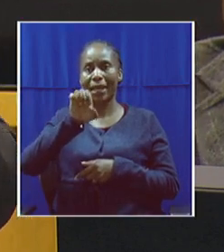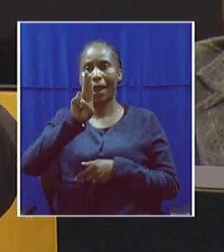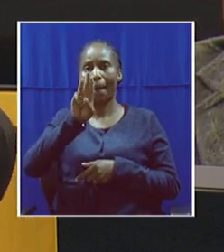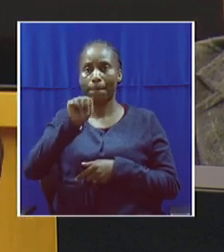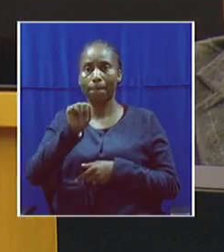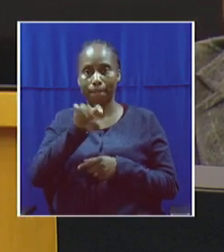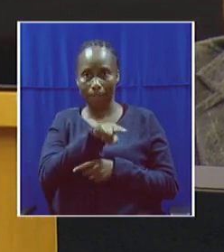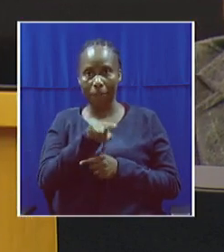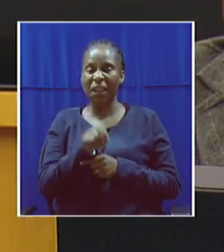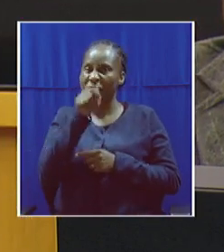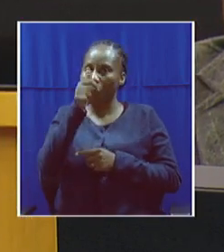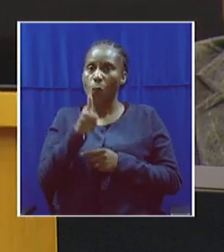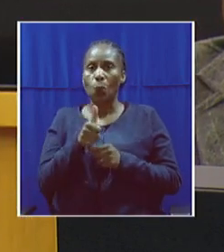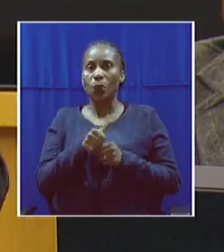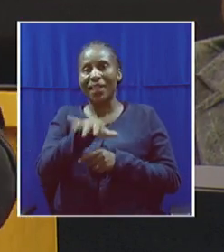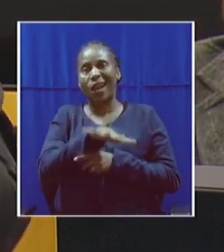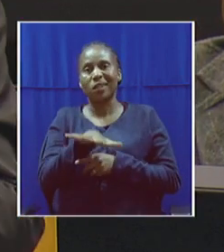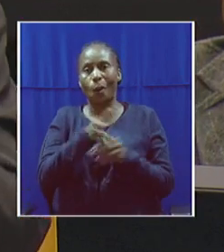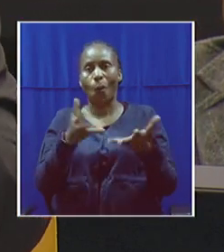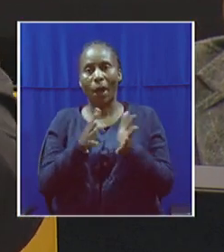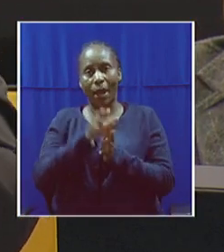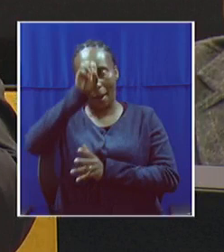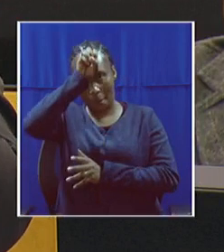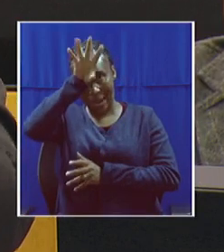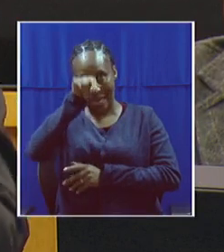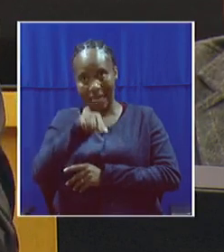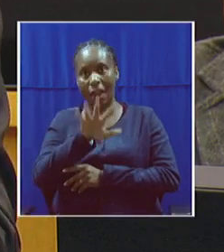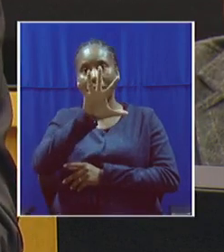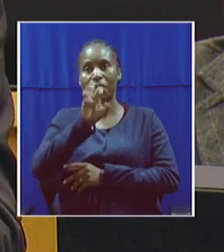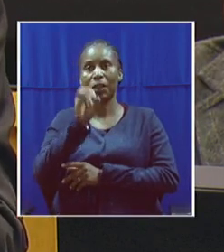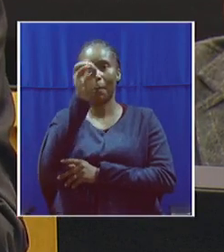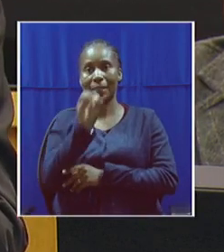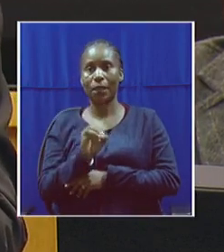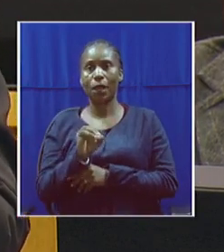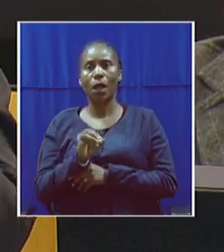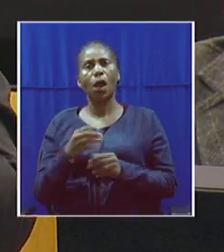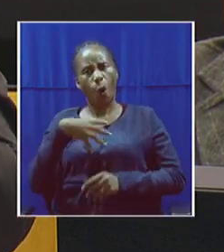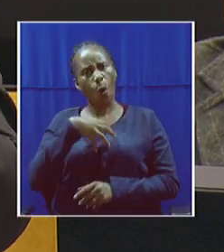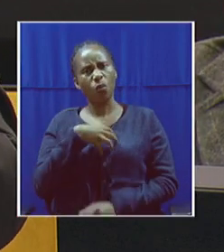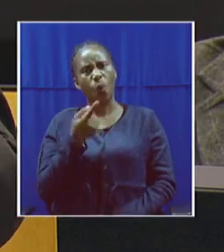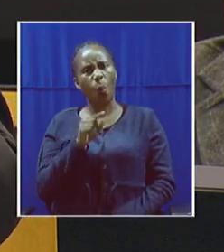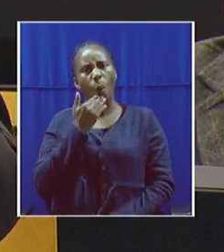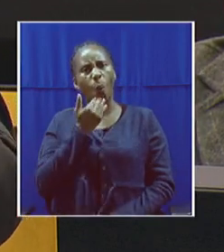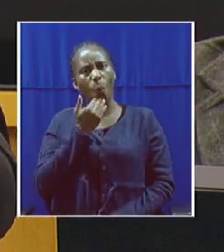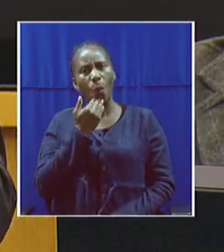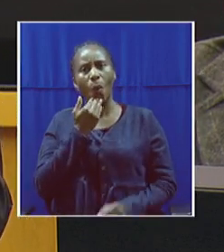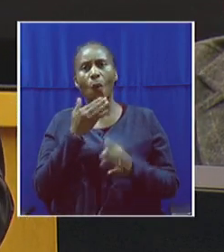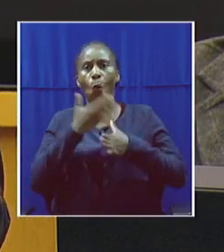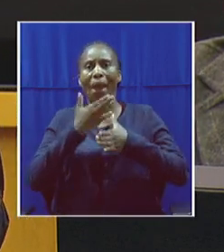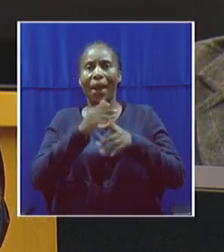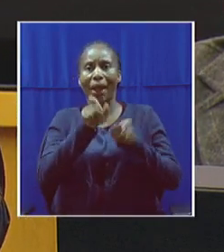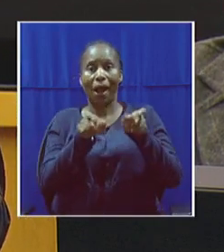sectors where there's a mine that is 50% owned by workers that